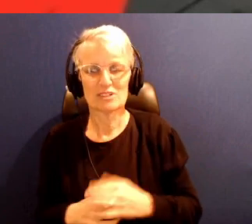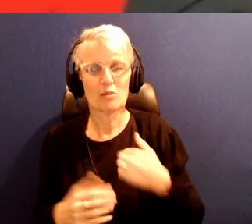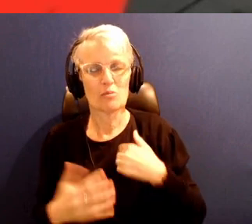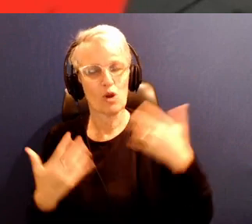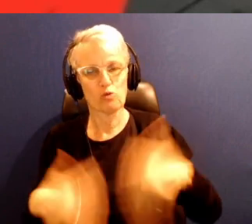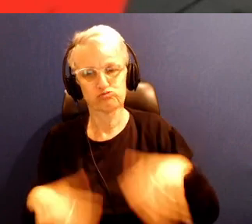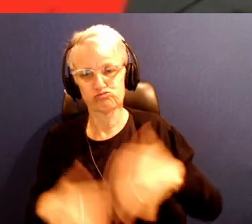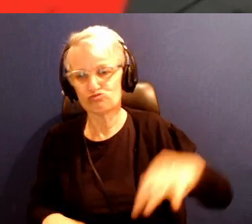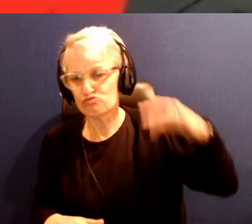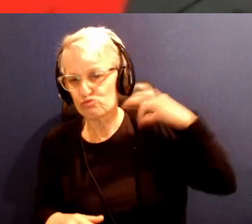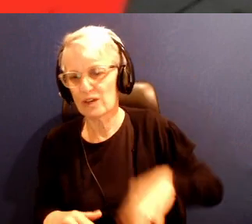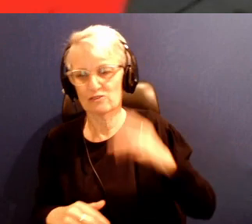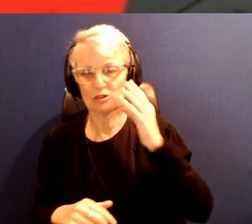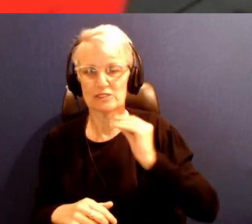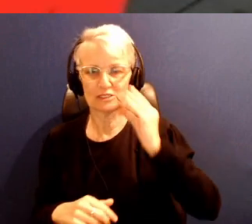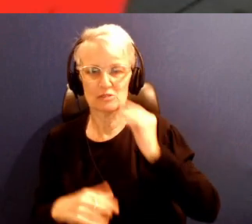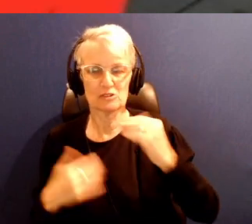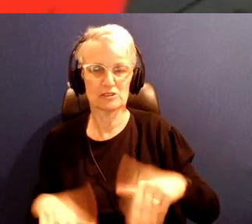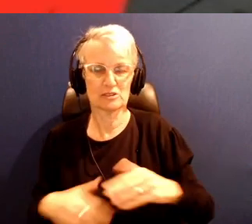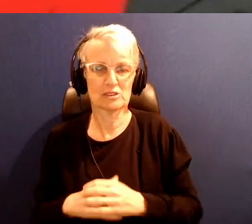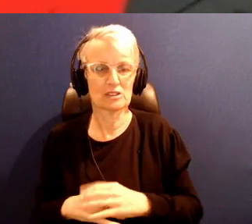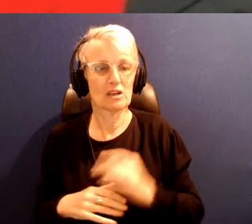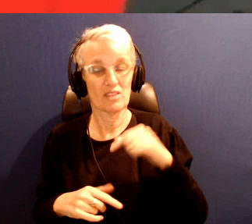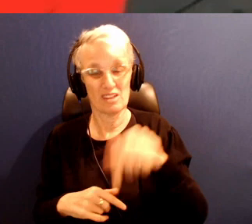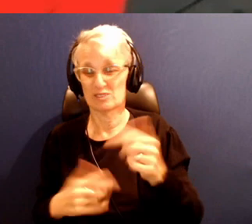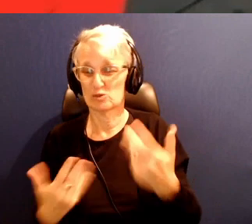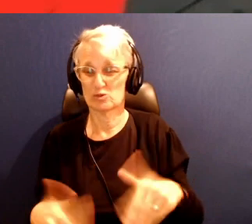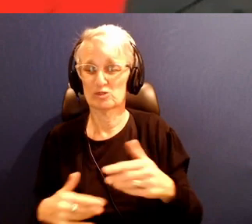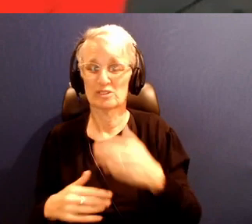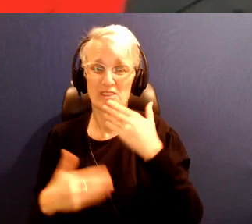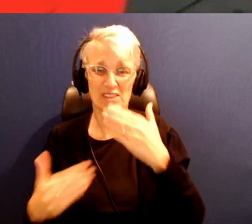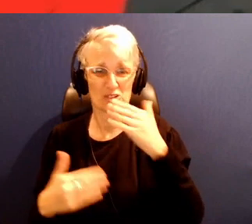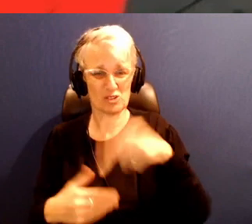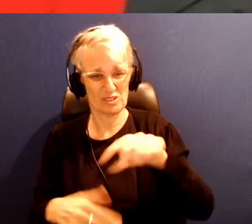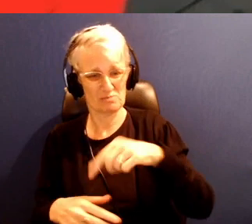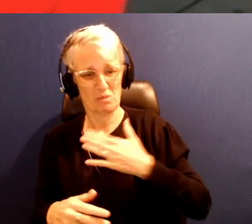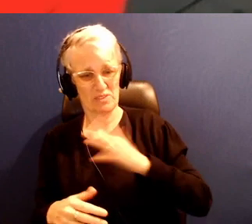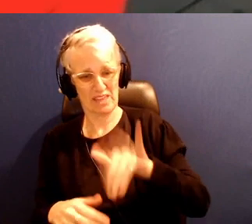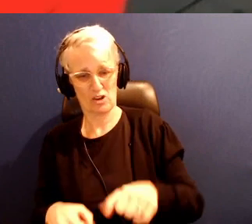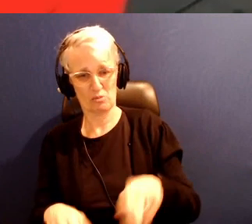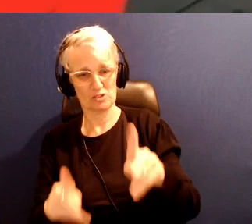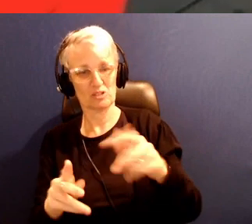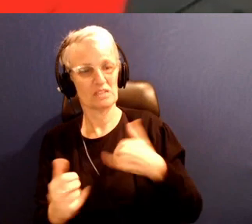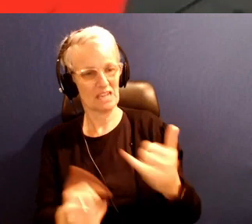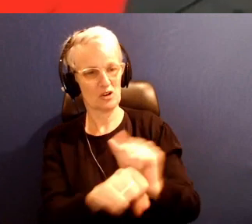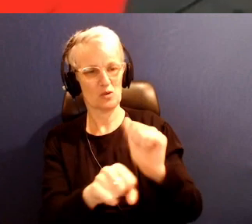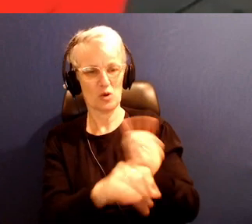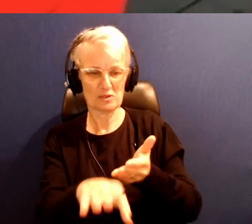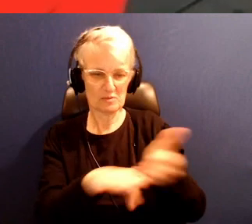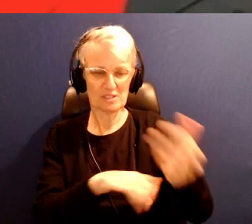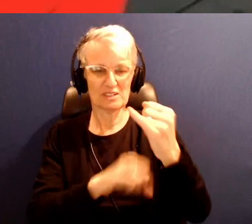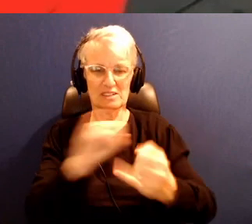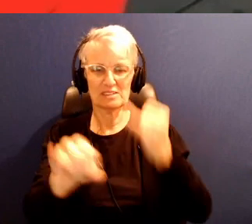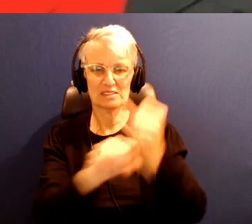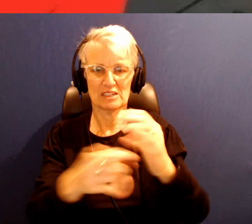who benefited greatly from the experience, and it is, among other things, thanks to this opportunity that I am now working in the